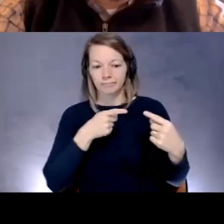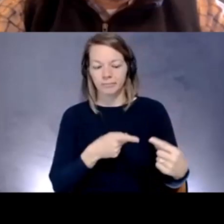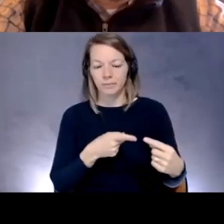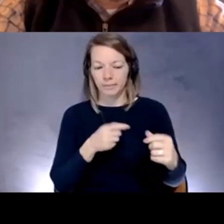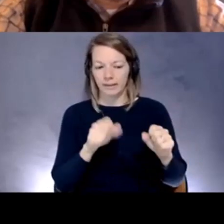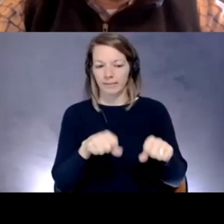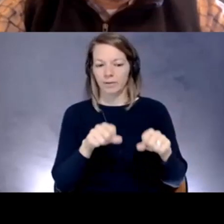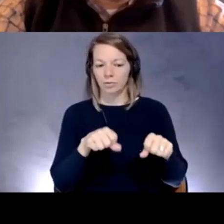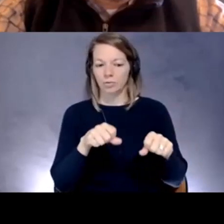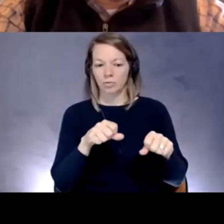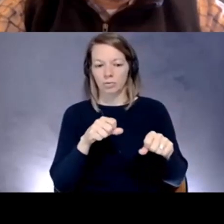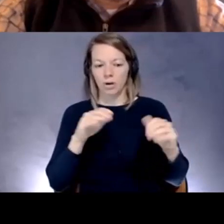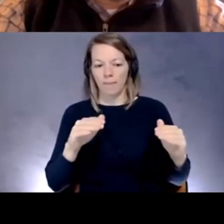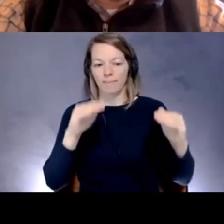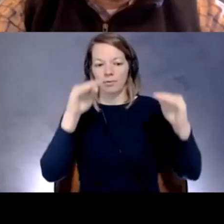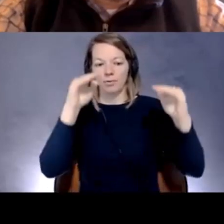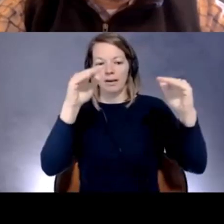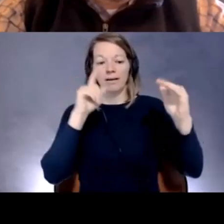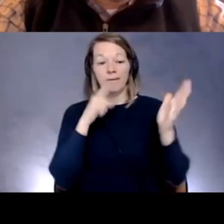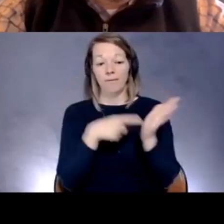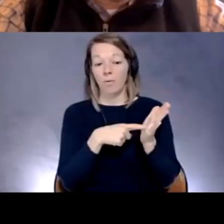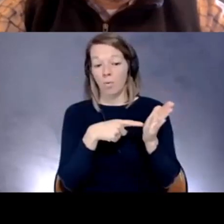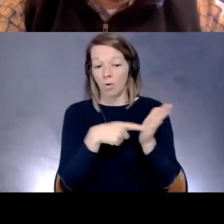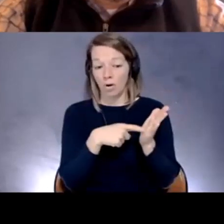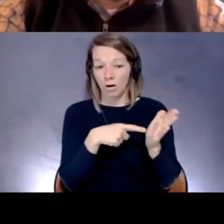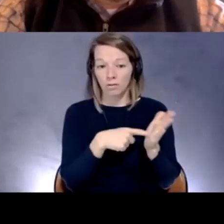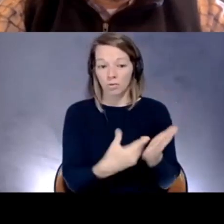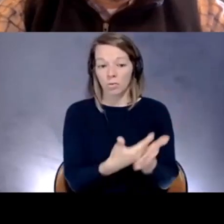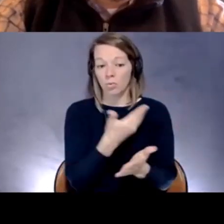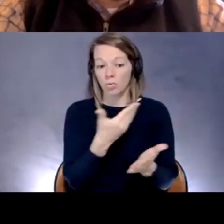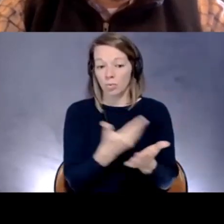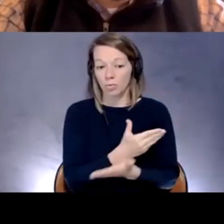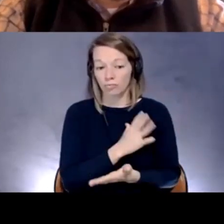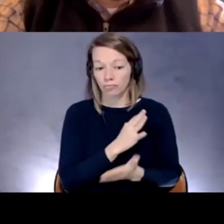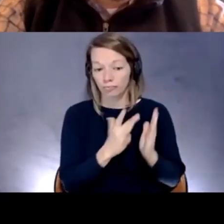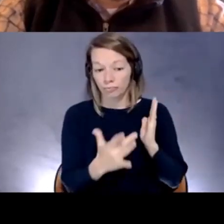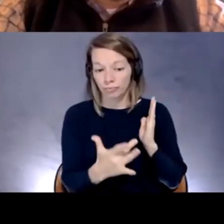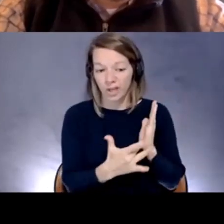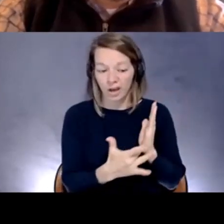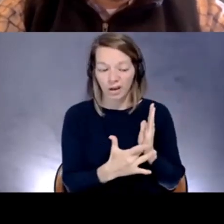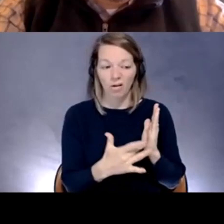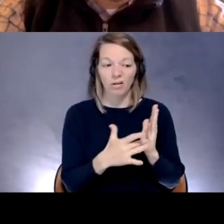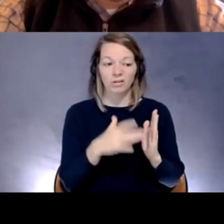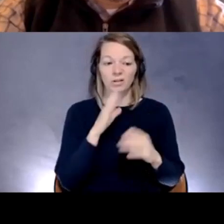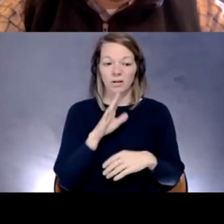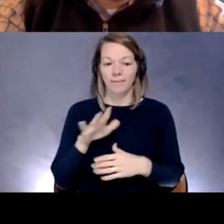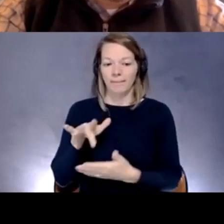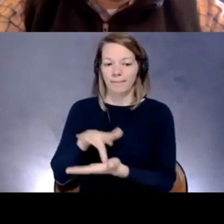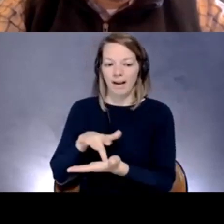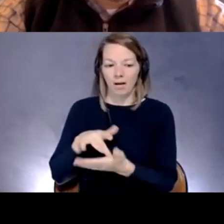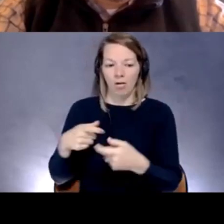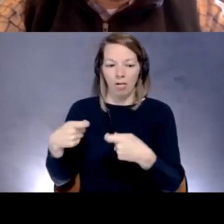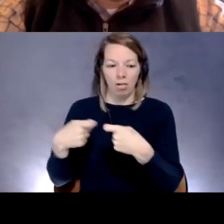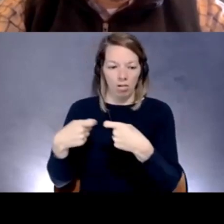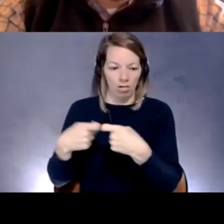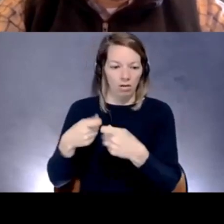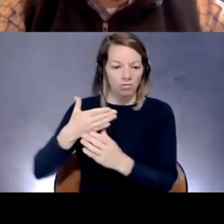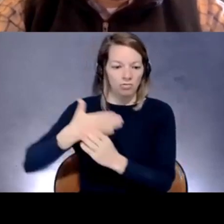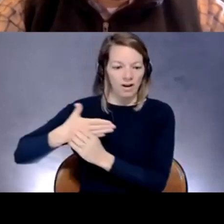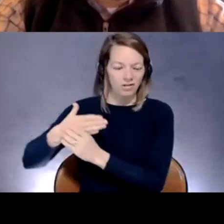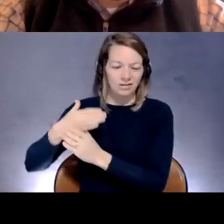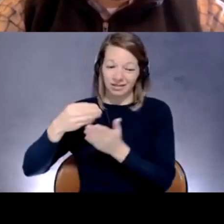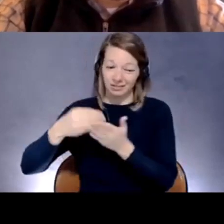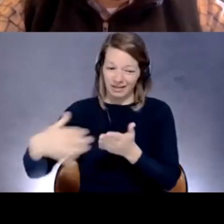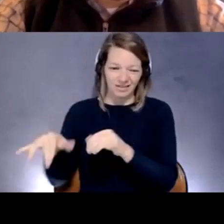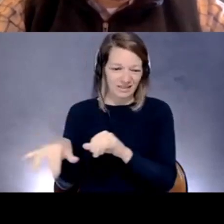to upgrade and afford new electronic medical records. They're very, very expensive, and just like your